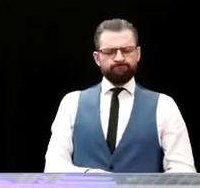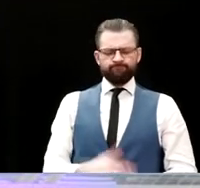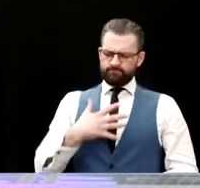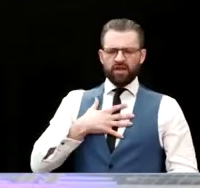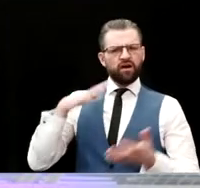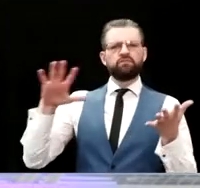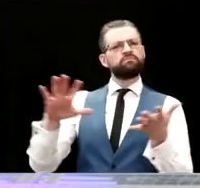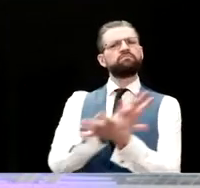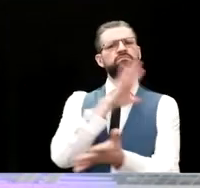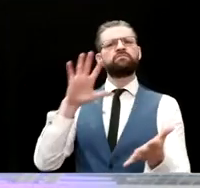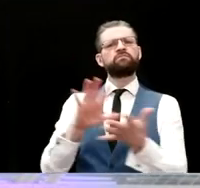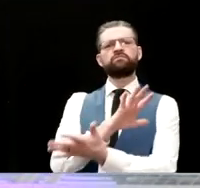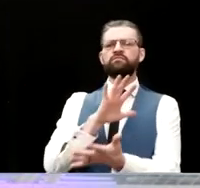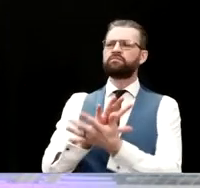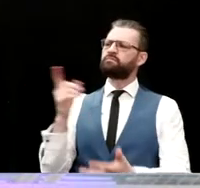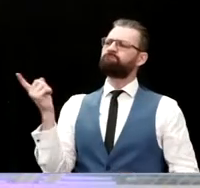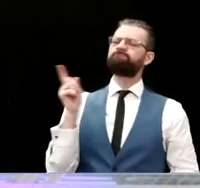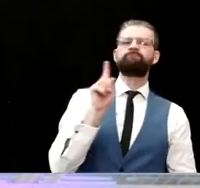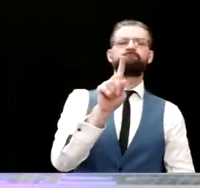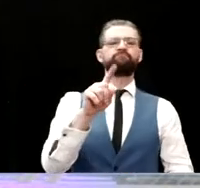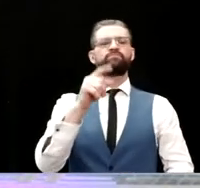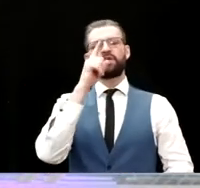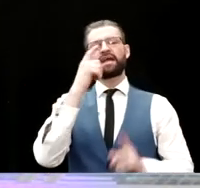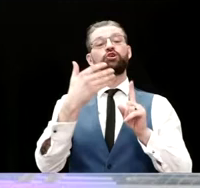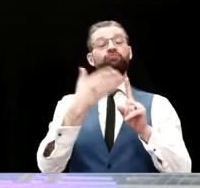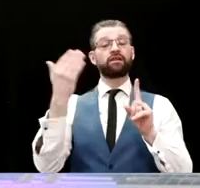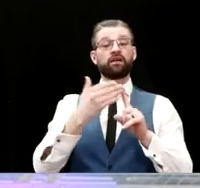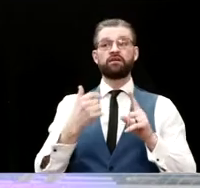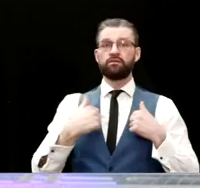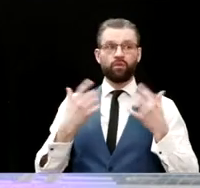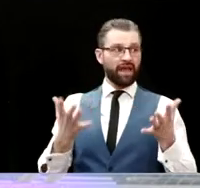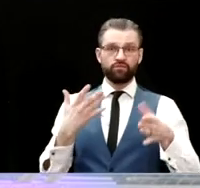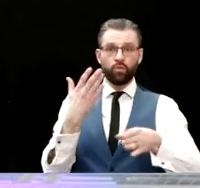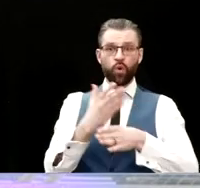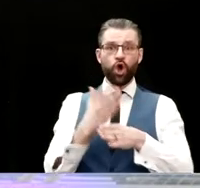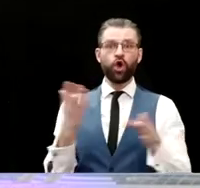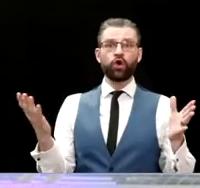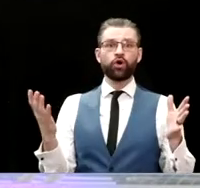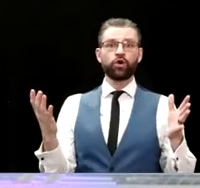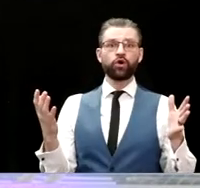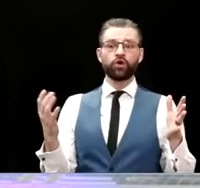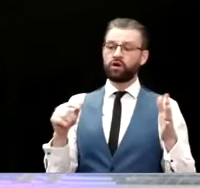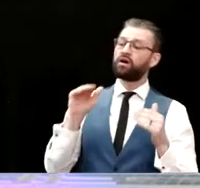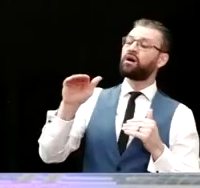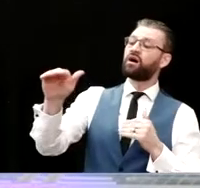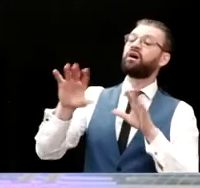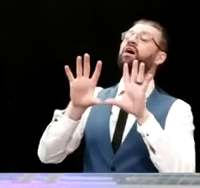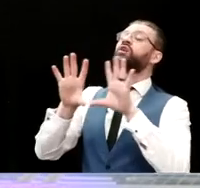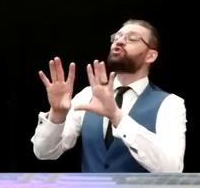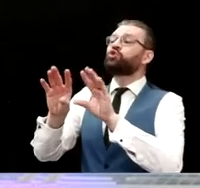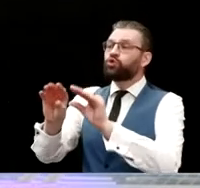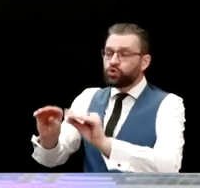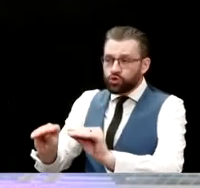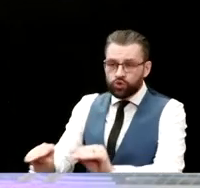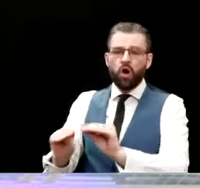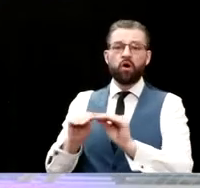I'm so pleased that you've recognized that we have to work in order to stop this kind